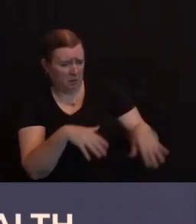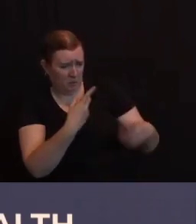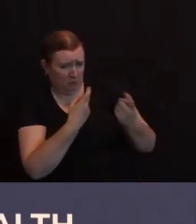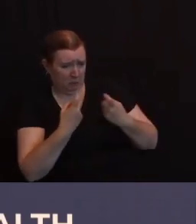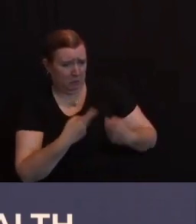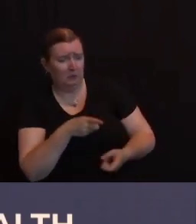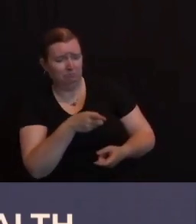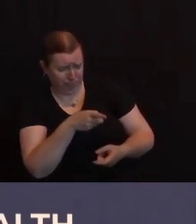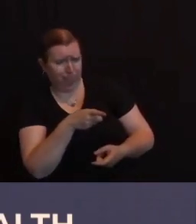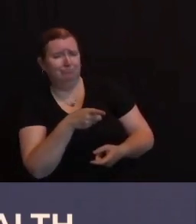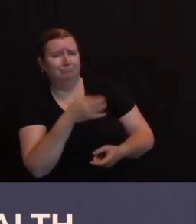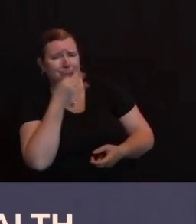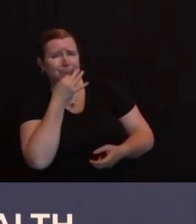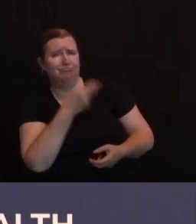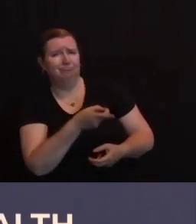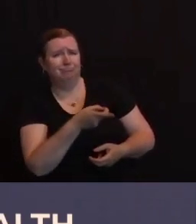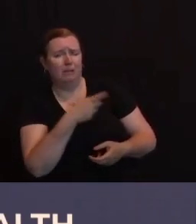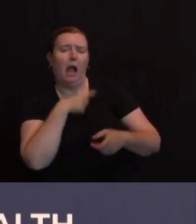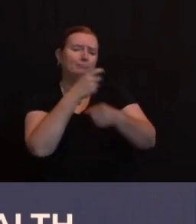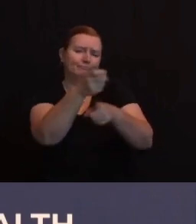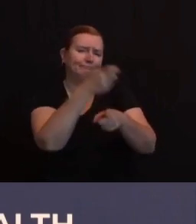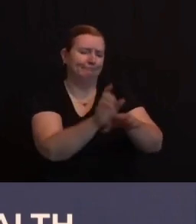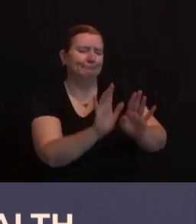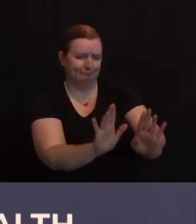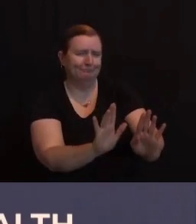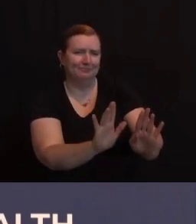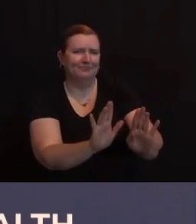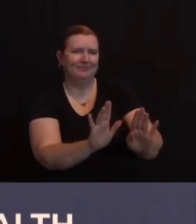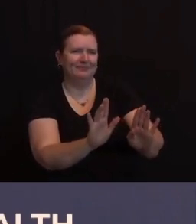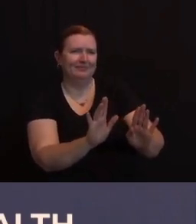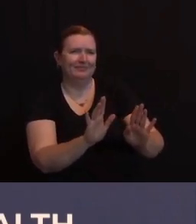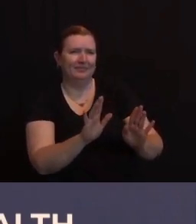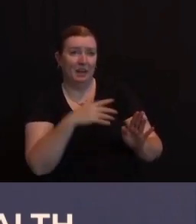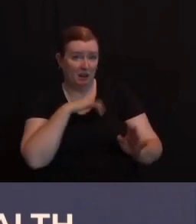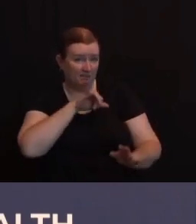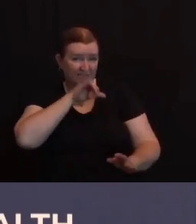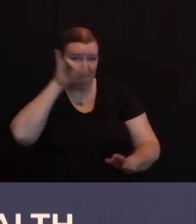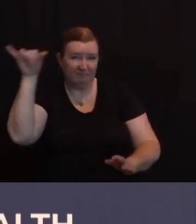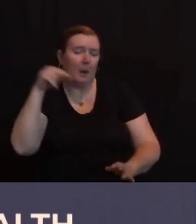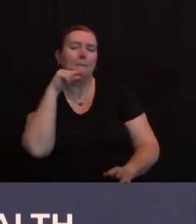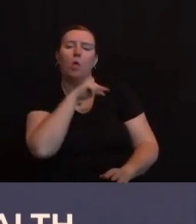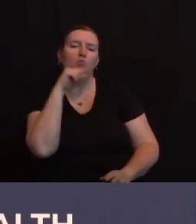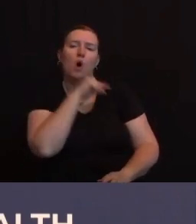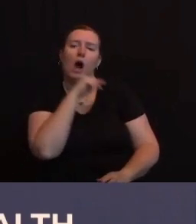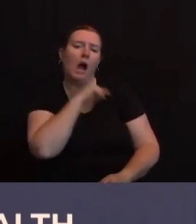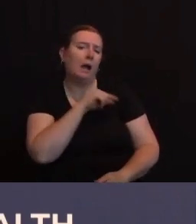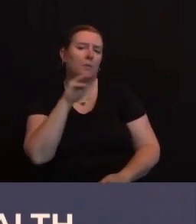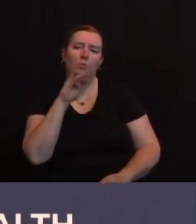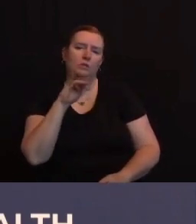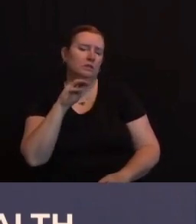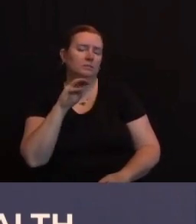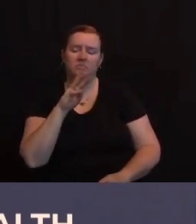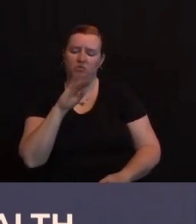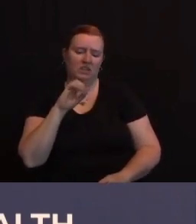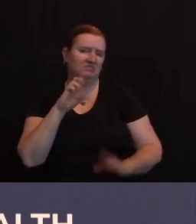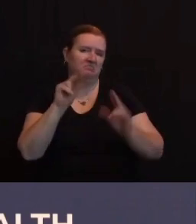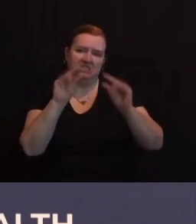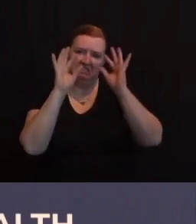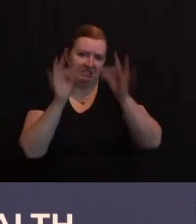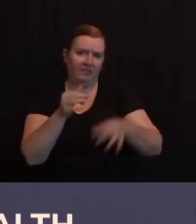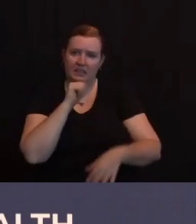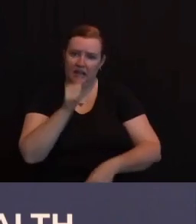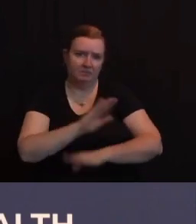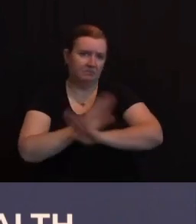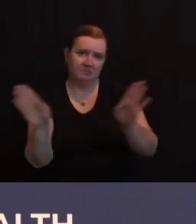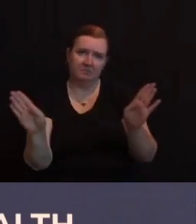So, all kidding aside, not going to Milwaukee, I can say that definitively, at least as of everything I know